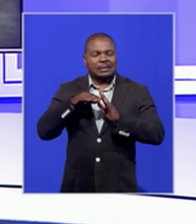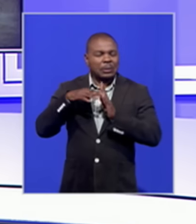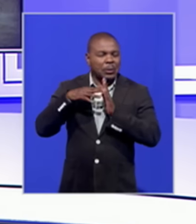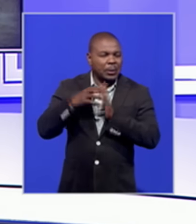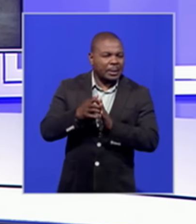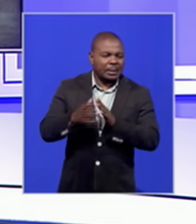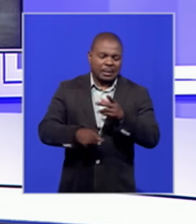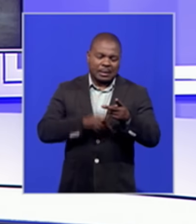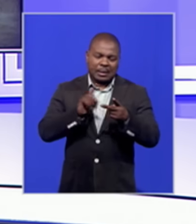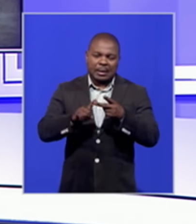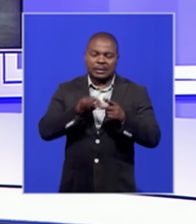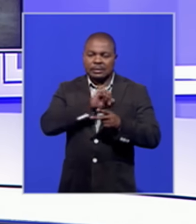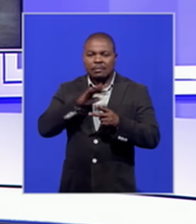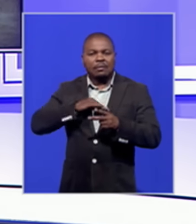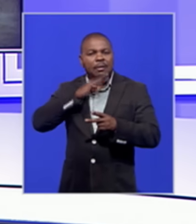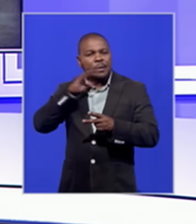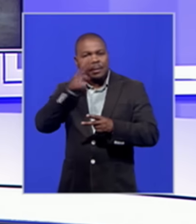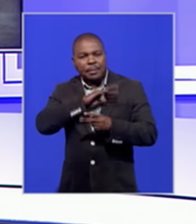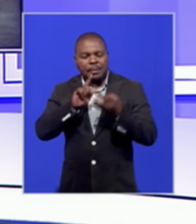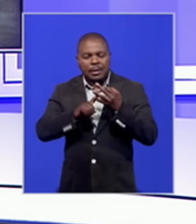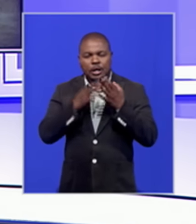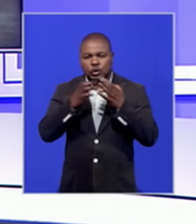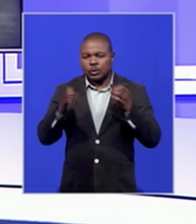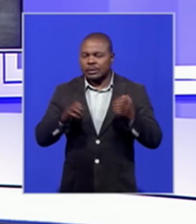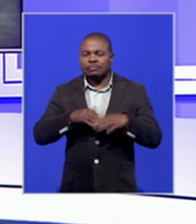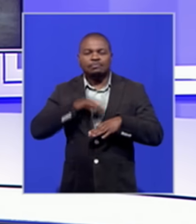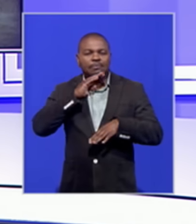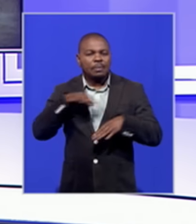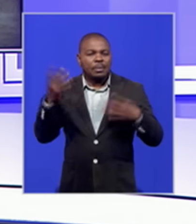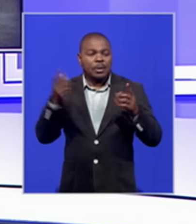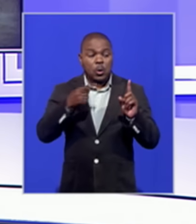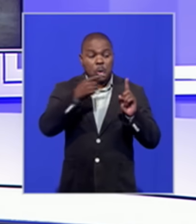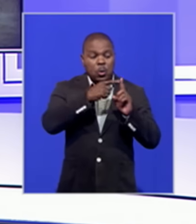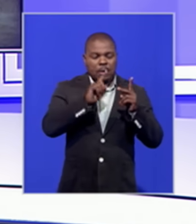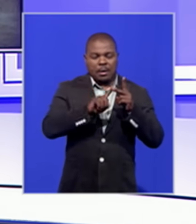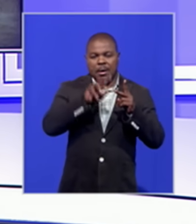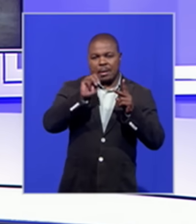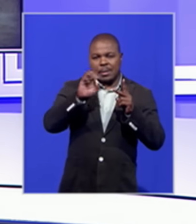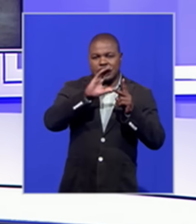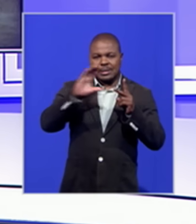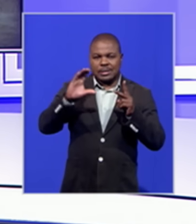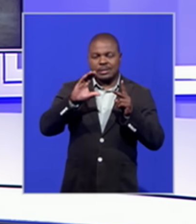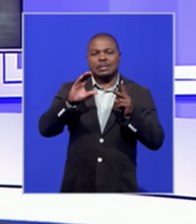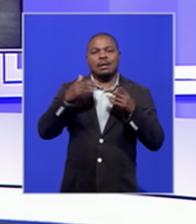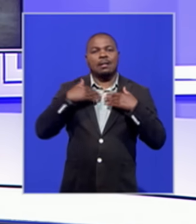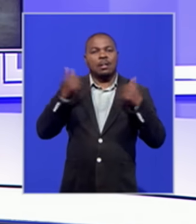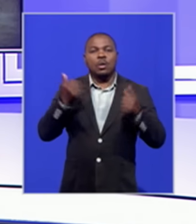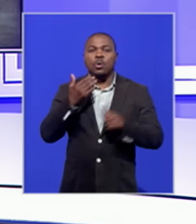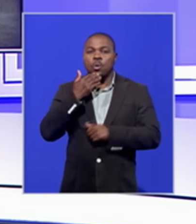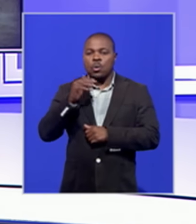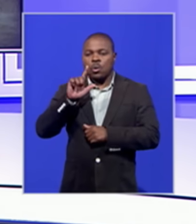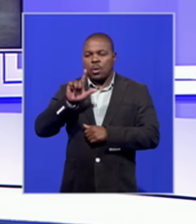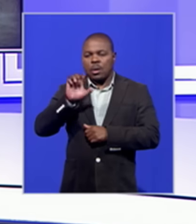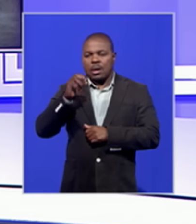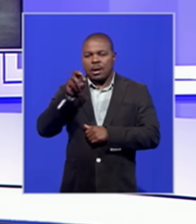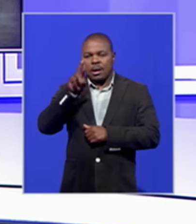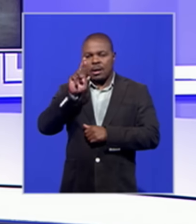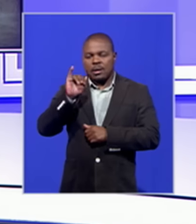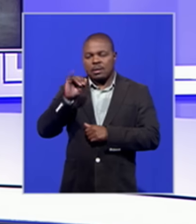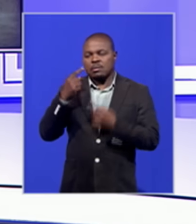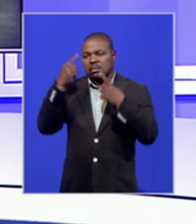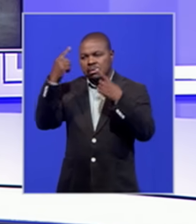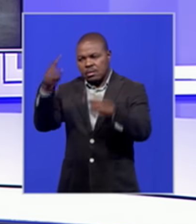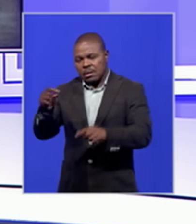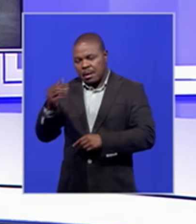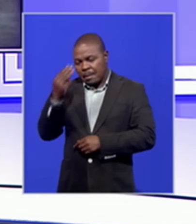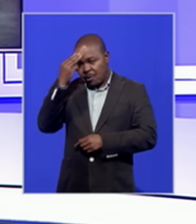fokolago tlhaelelo ya bašomi le mananeo kgoparara. Phatla le molekgotlaphethiši wa tša maphelo Sello Lehari ba lokotše seemo bookelong bja